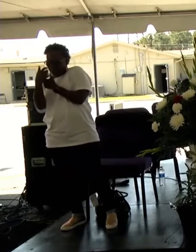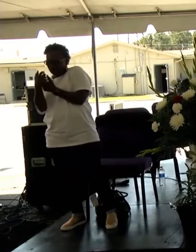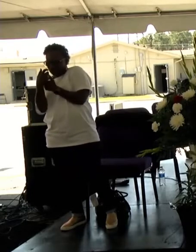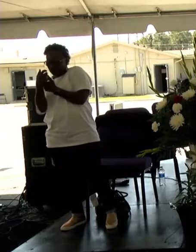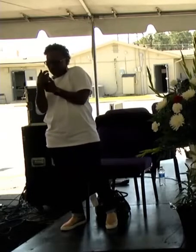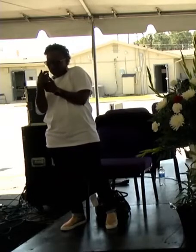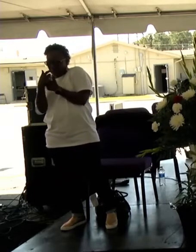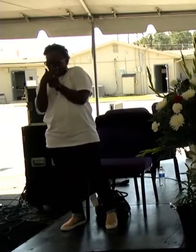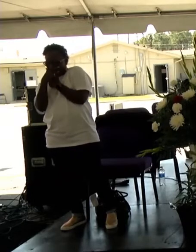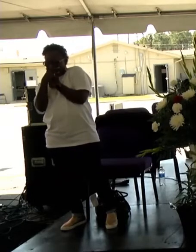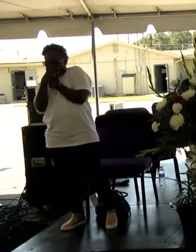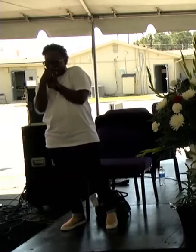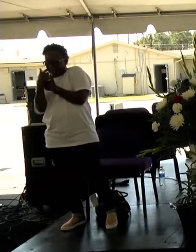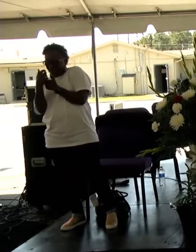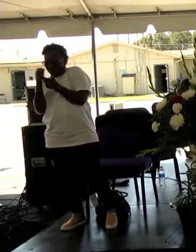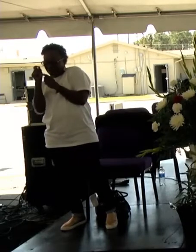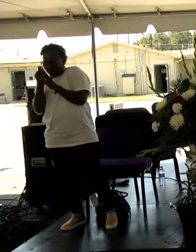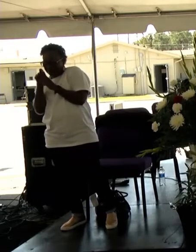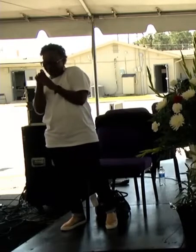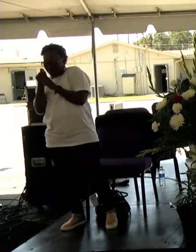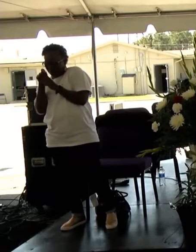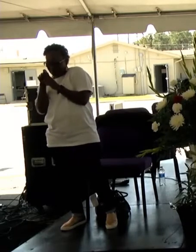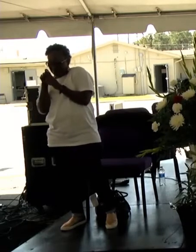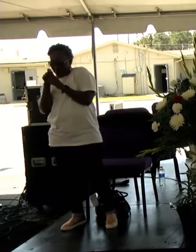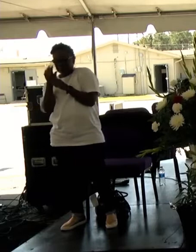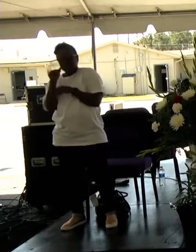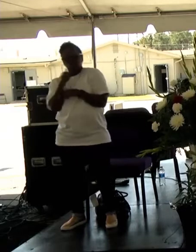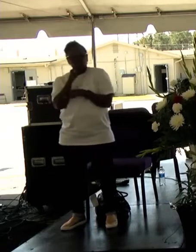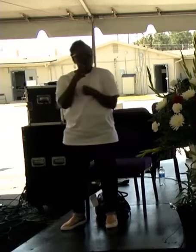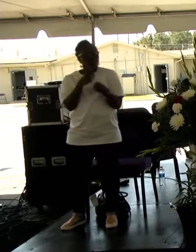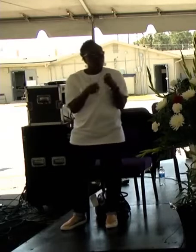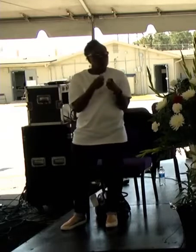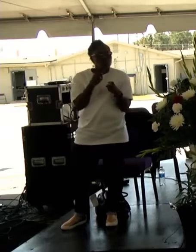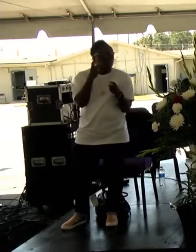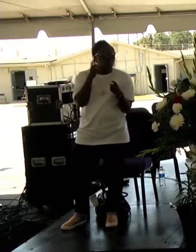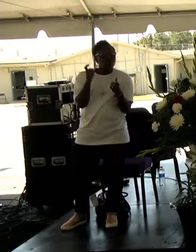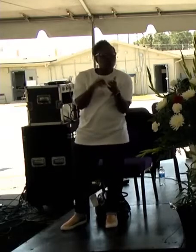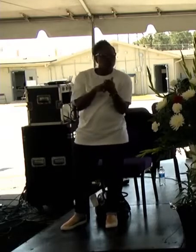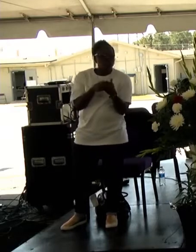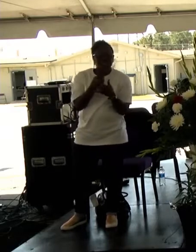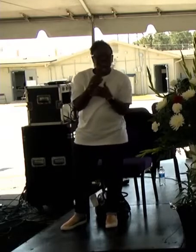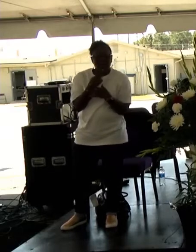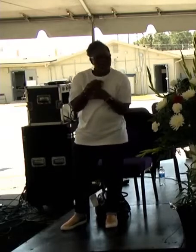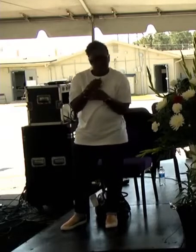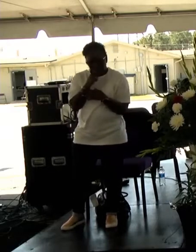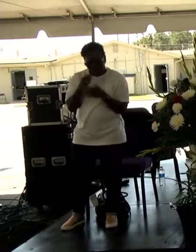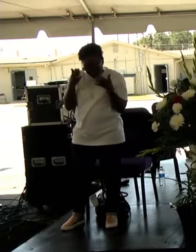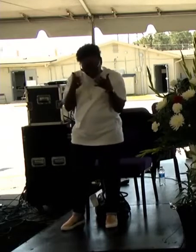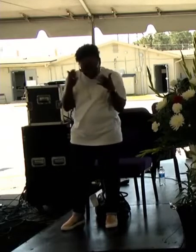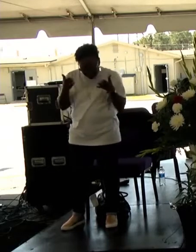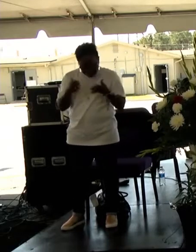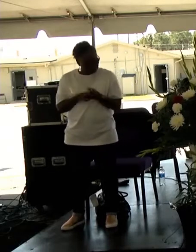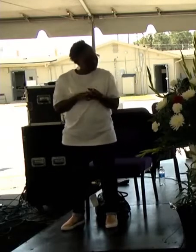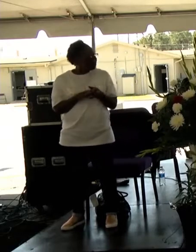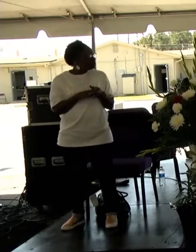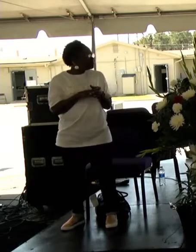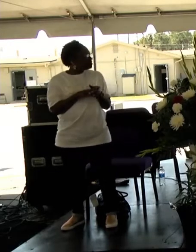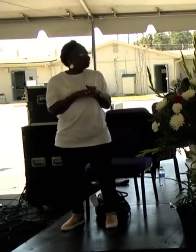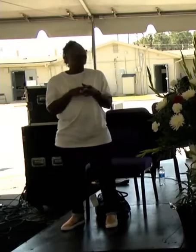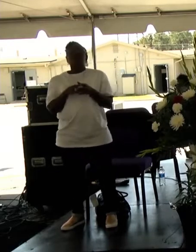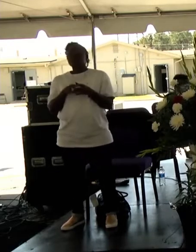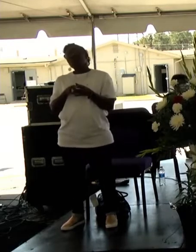antagonation. Intriguing antagonation. This is a problem. Notice what the text says. I ain't lost. In fact, no, he moves